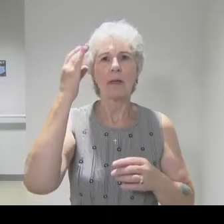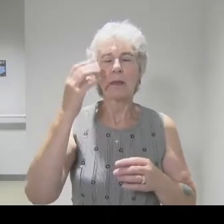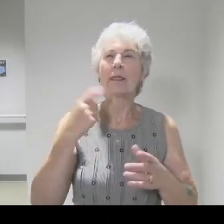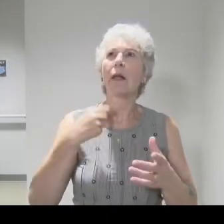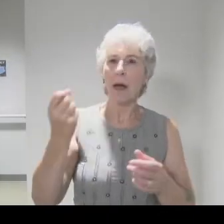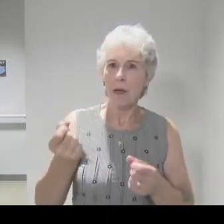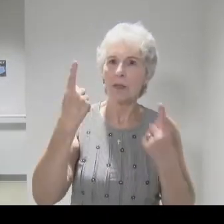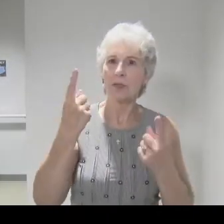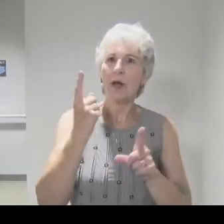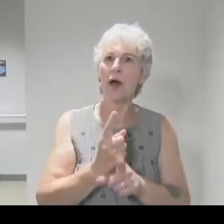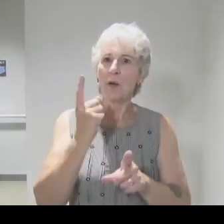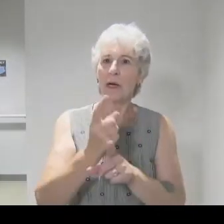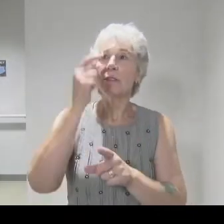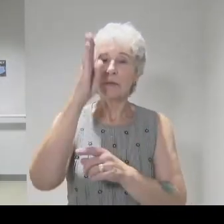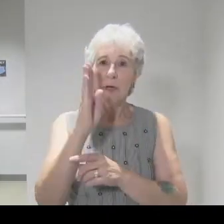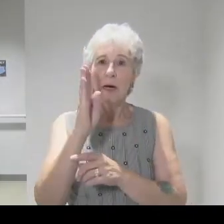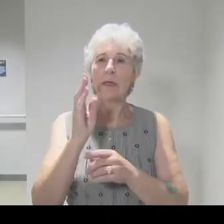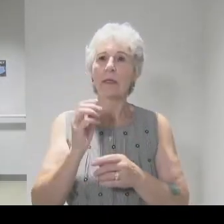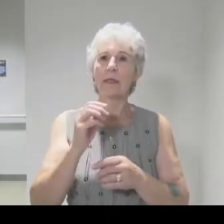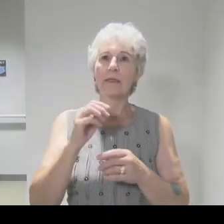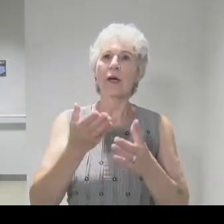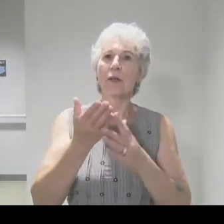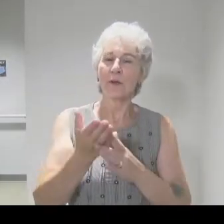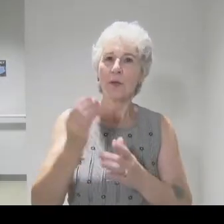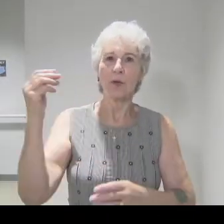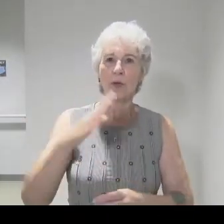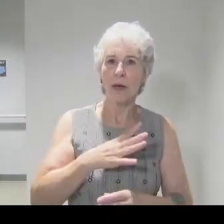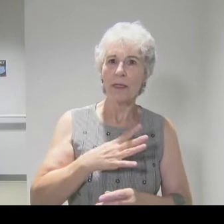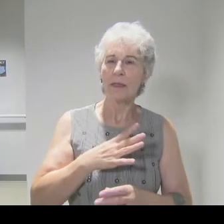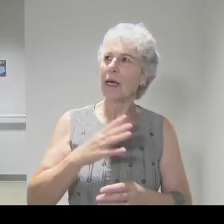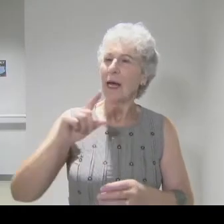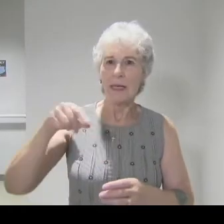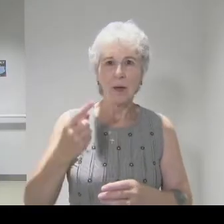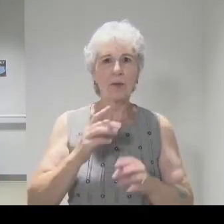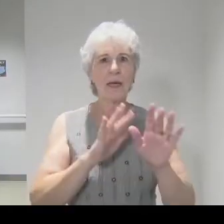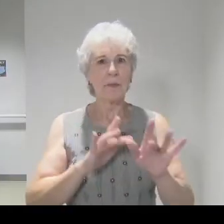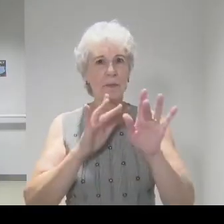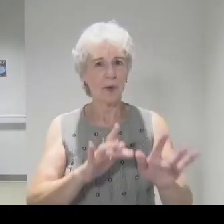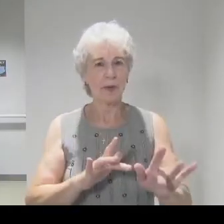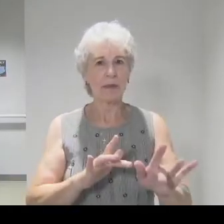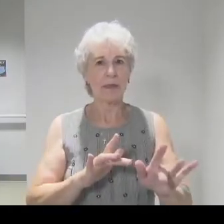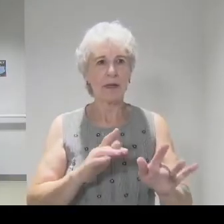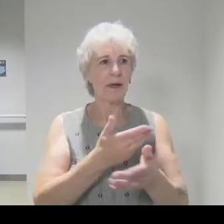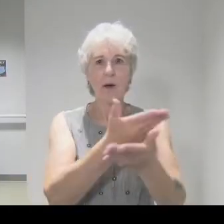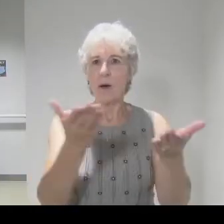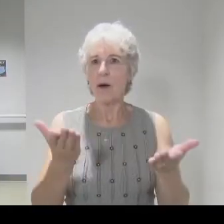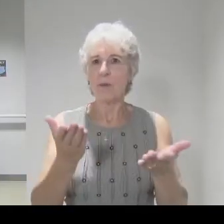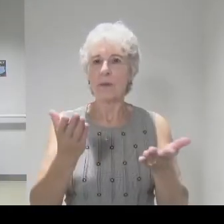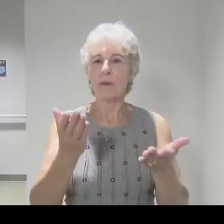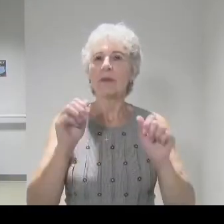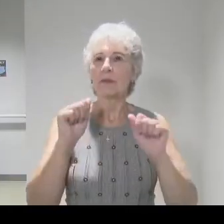God is that righteousness whereby through grace and sheer mercy can anybody be justified, and it's only by